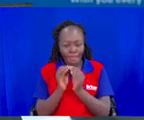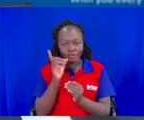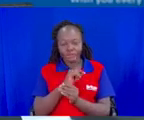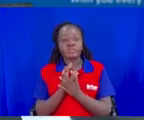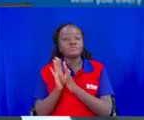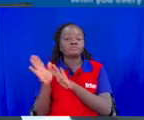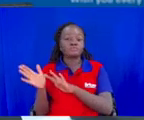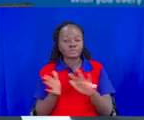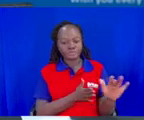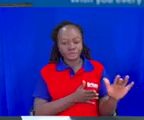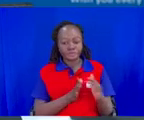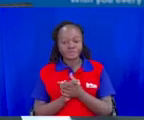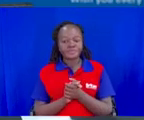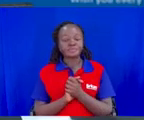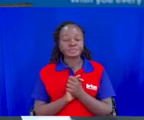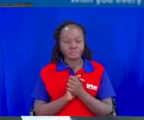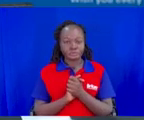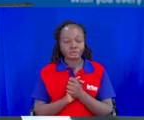Thank you. Thank you, Mrs. Kiruki.